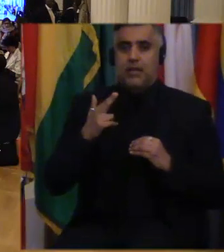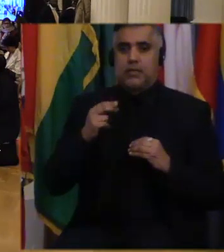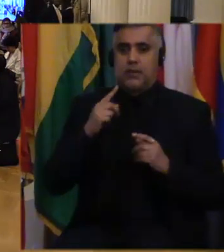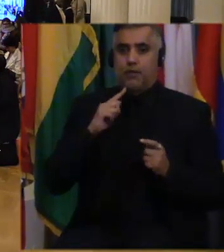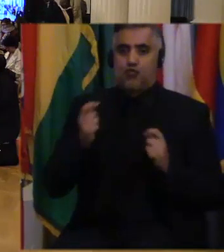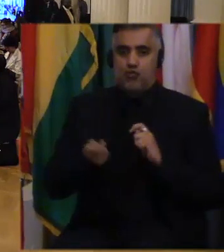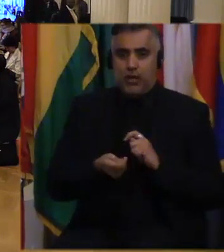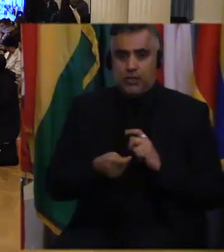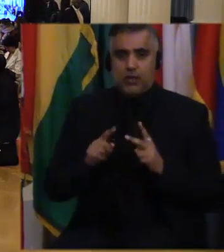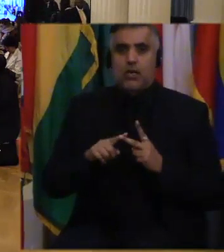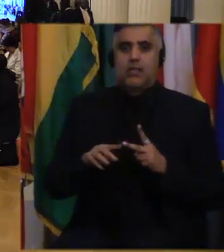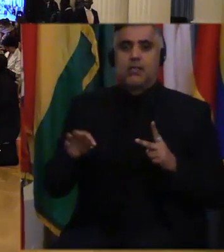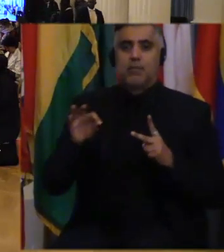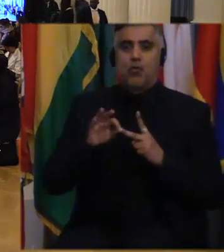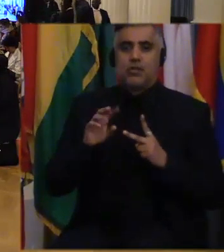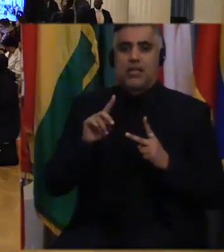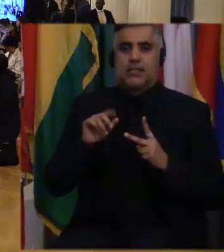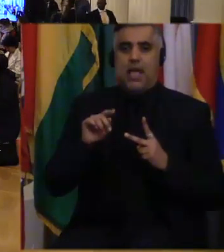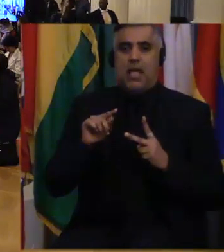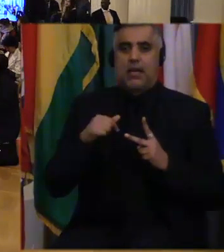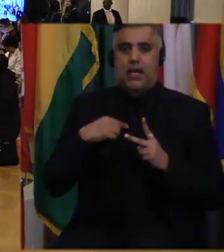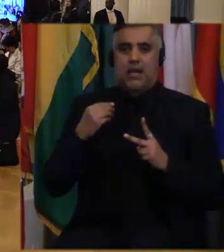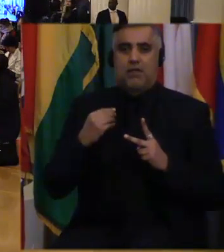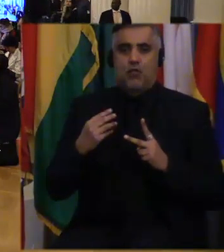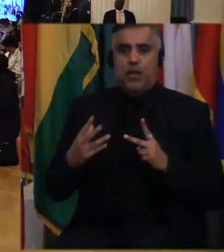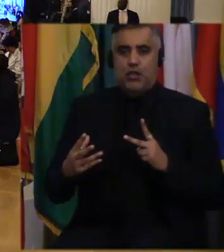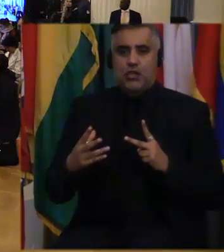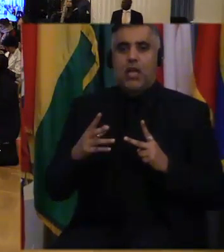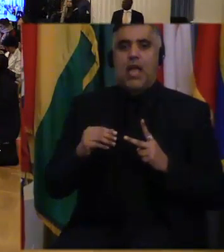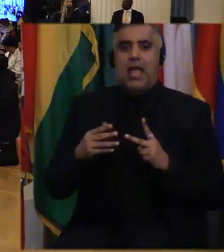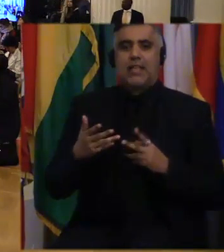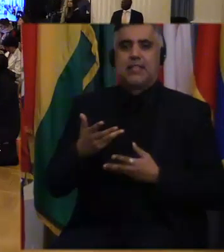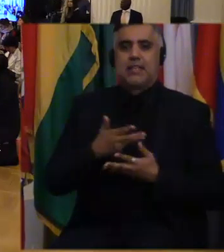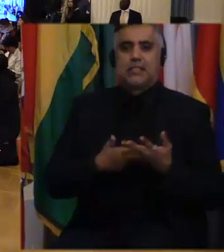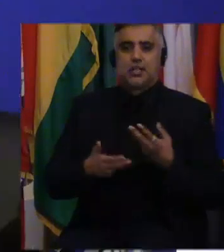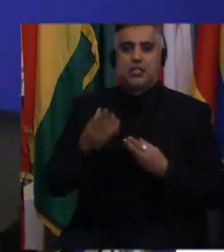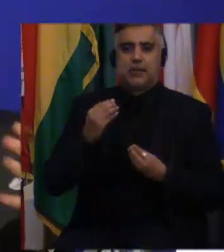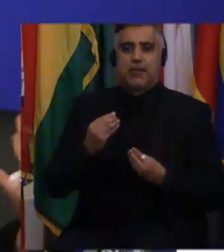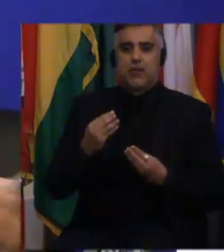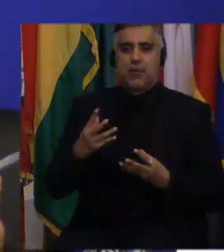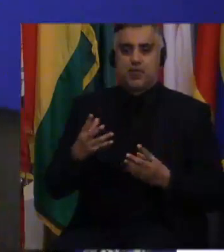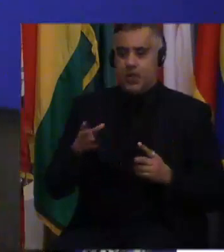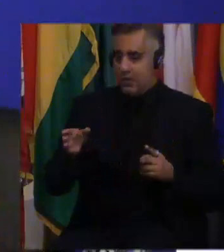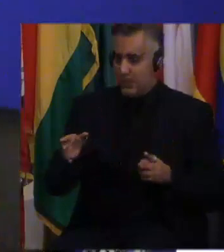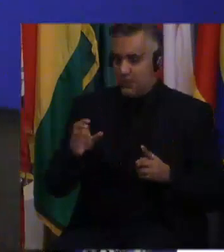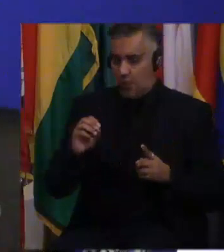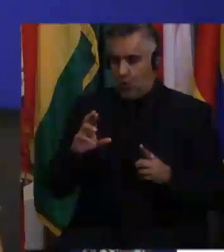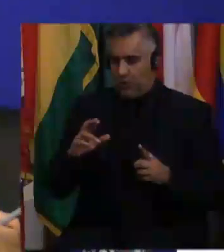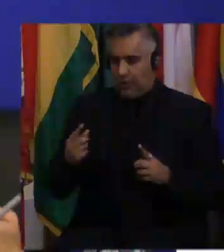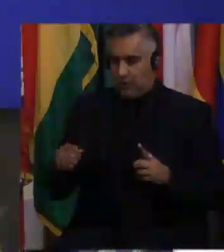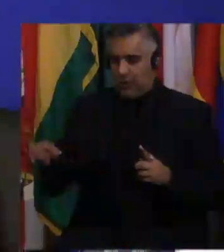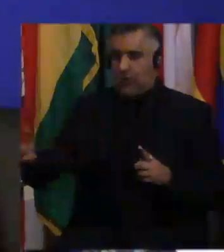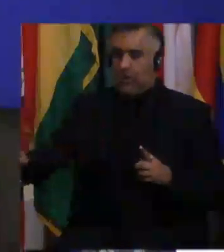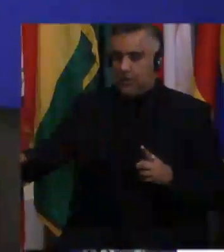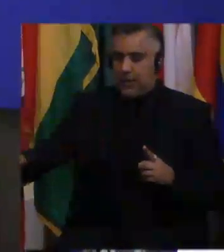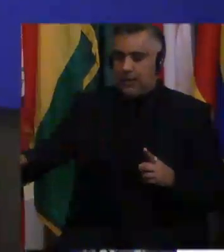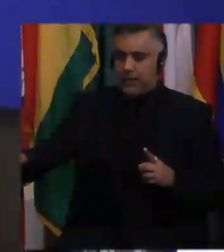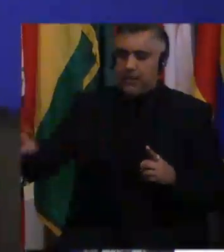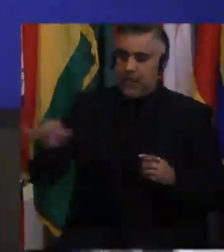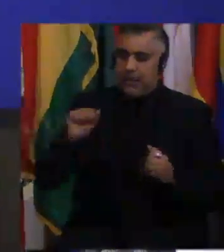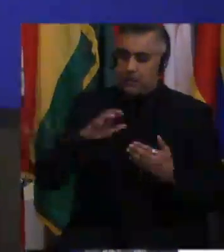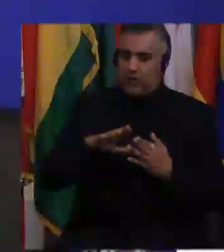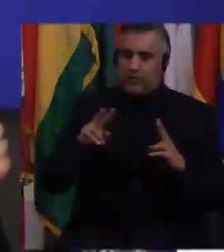change. We've talked about the importance of data and information and the exchange of information between organizations that address these